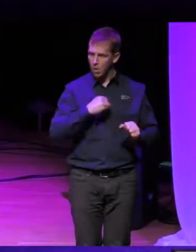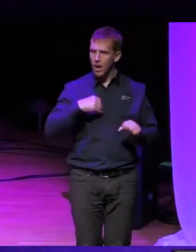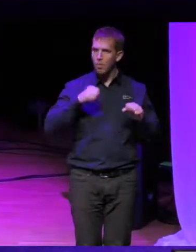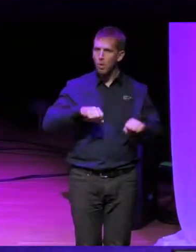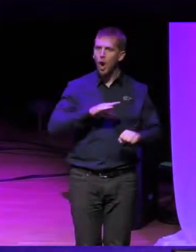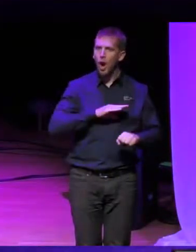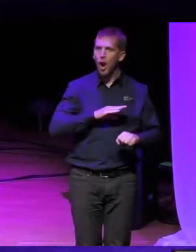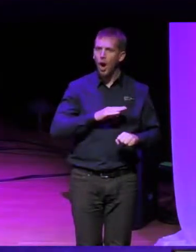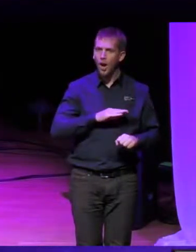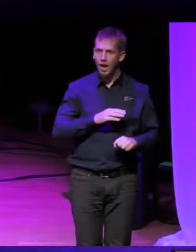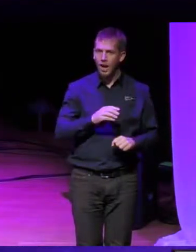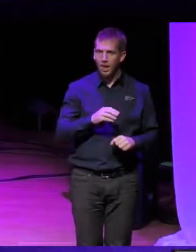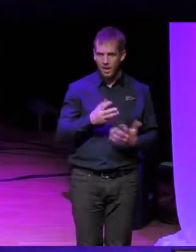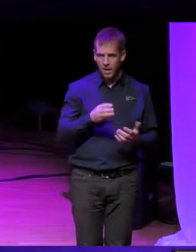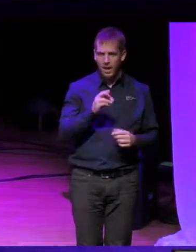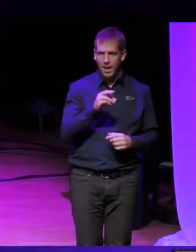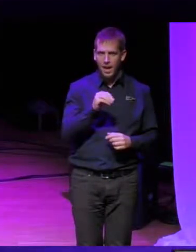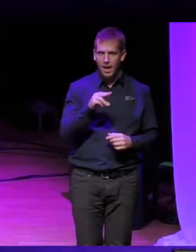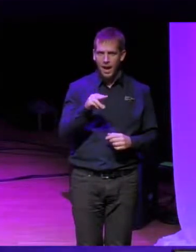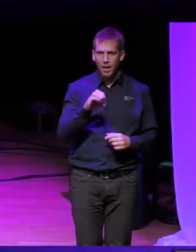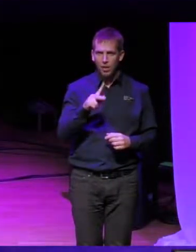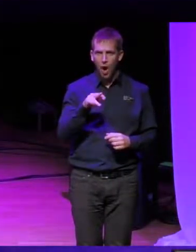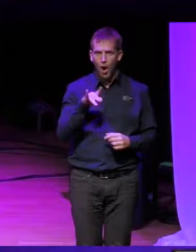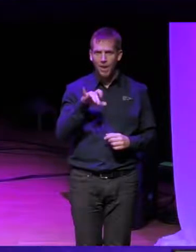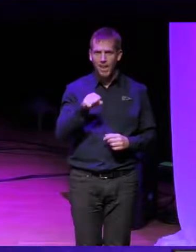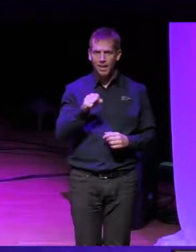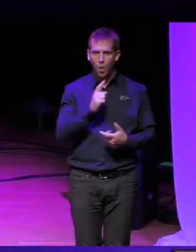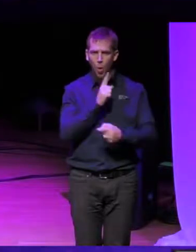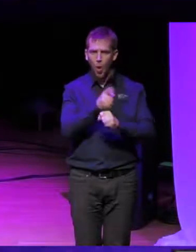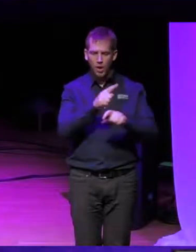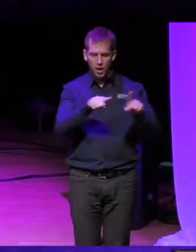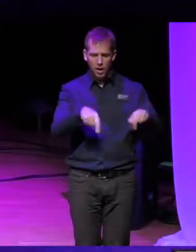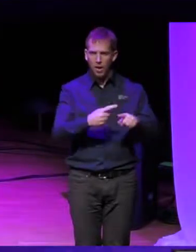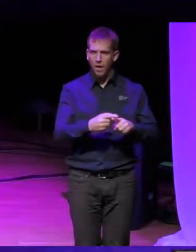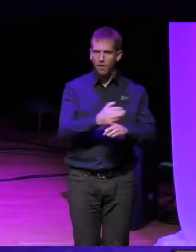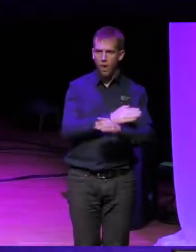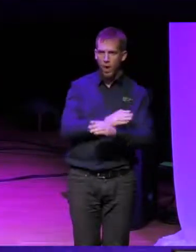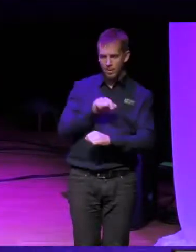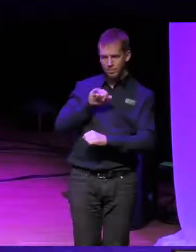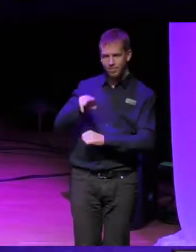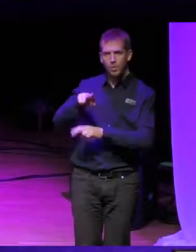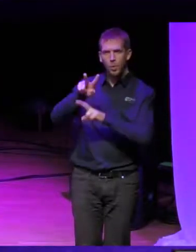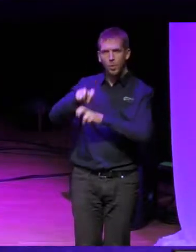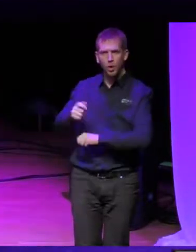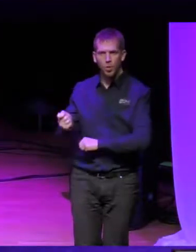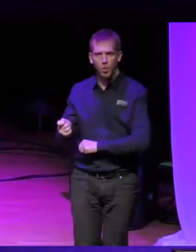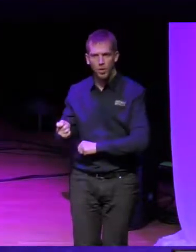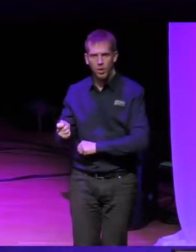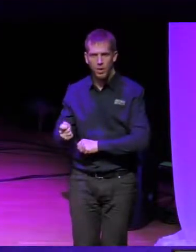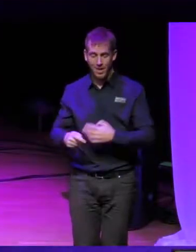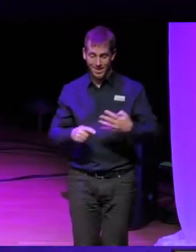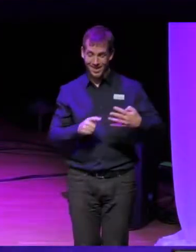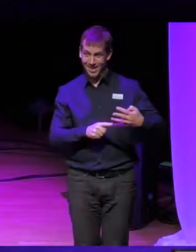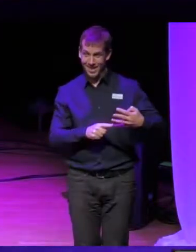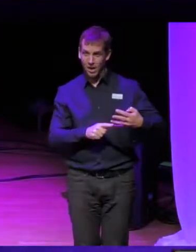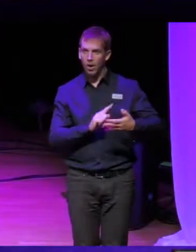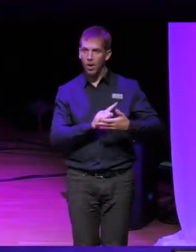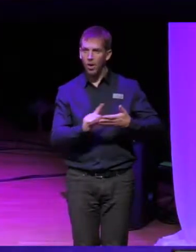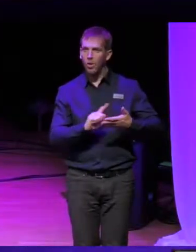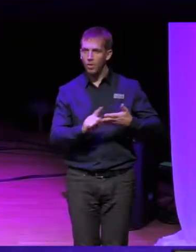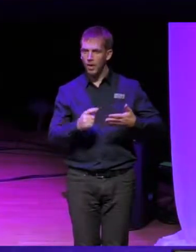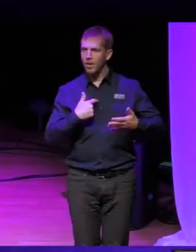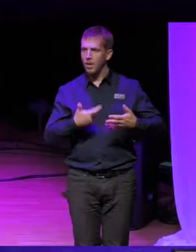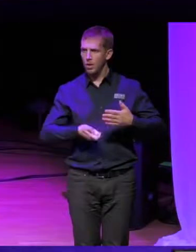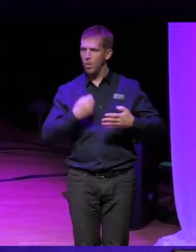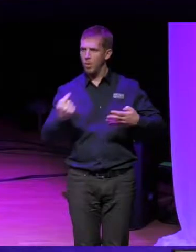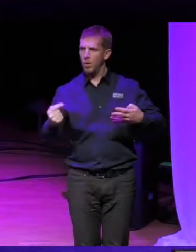most cases involving privacy. And so the Fourth Amendment protection is invoked in many instances where